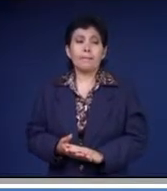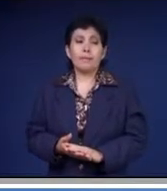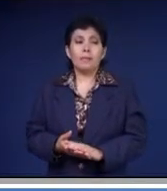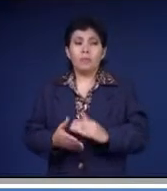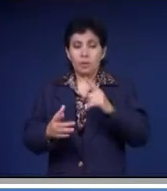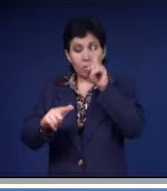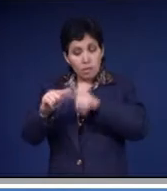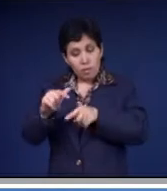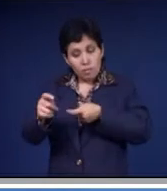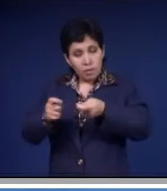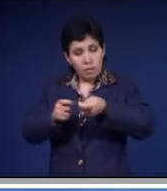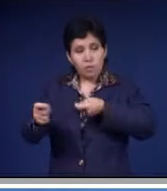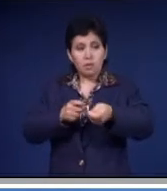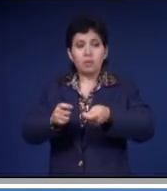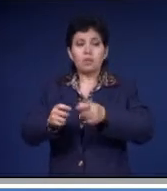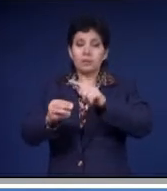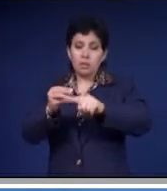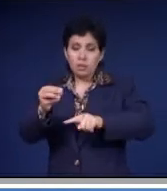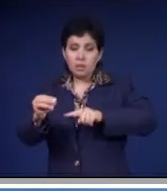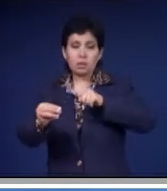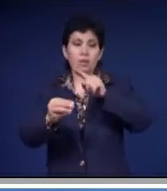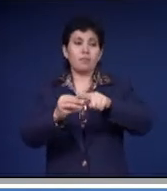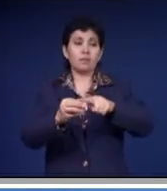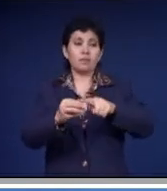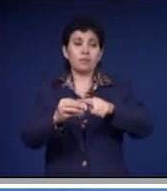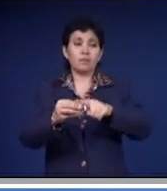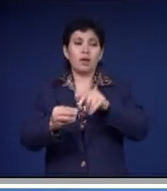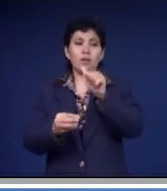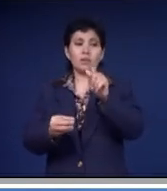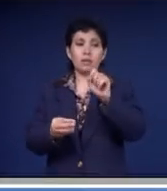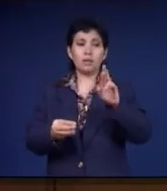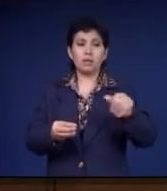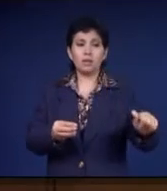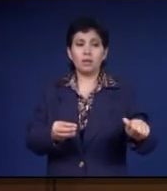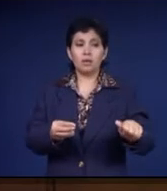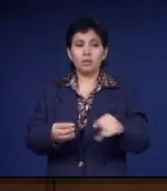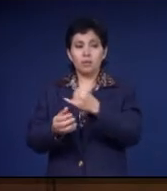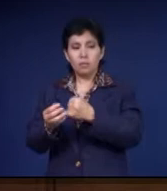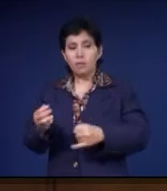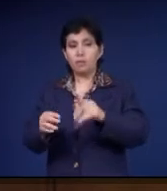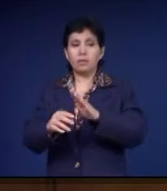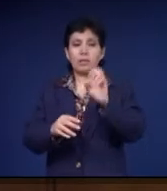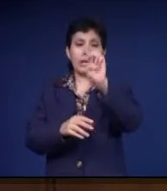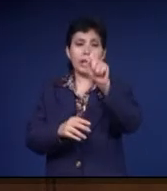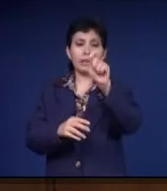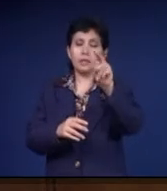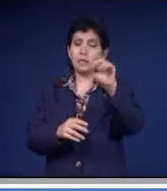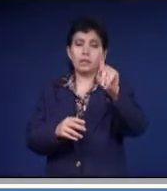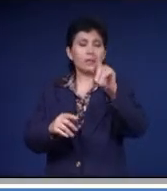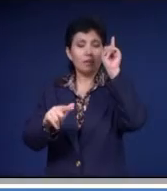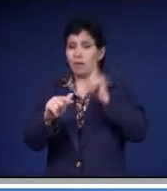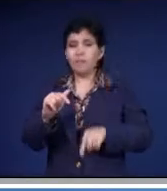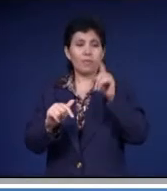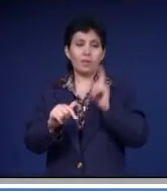Next one, you can't conduct research due to ethical reasons. Back to the ethical reasons, we are bound by some of the ethics within